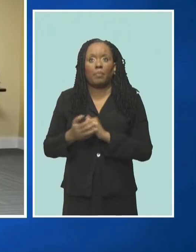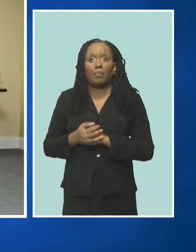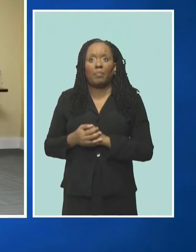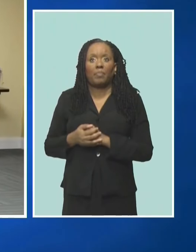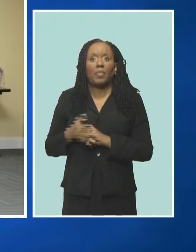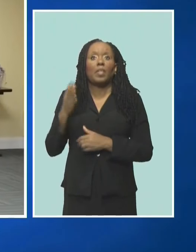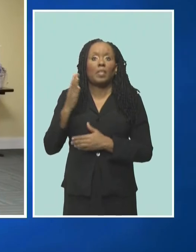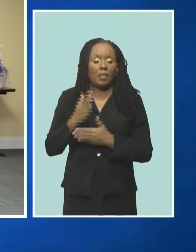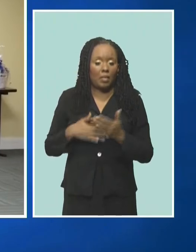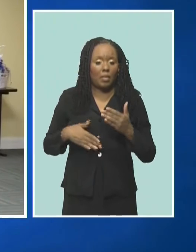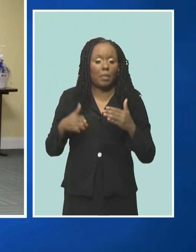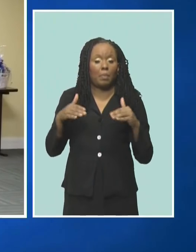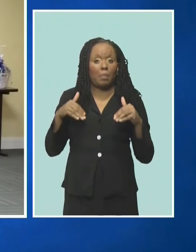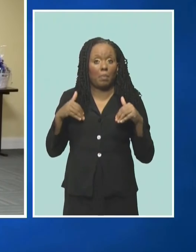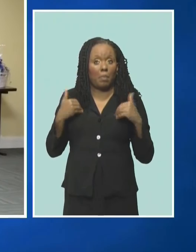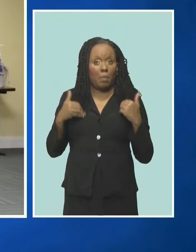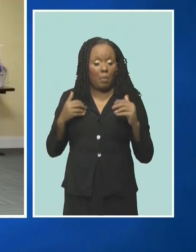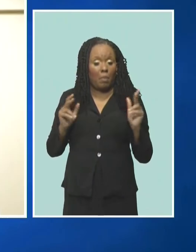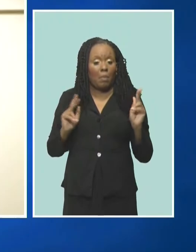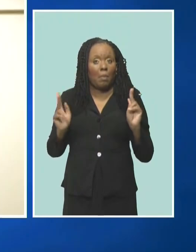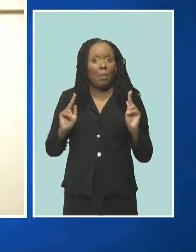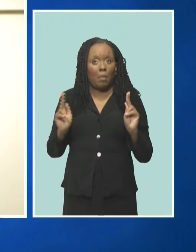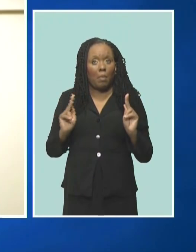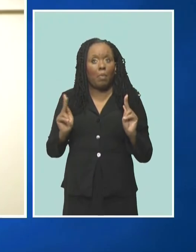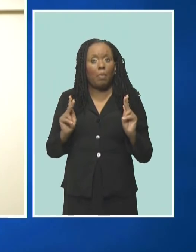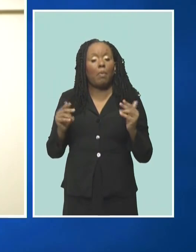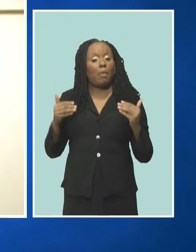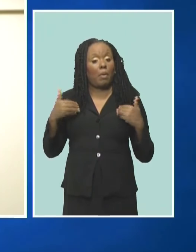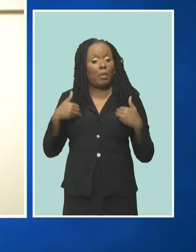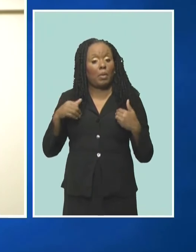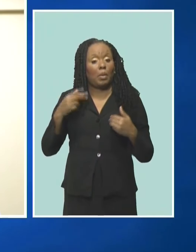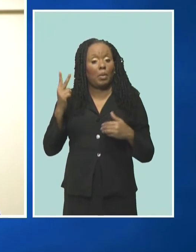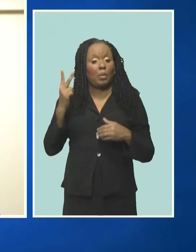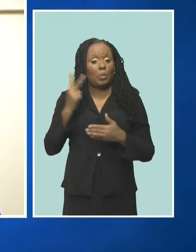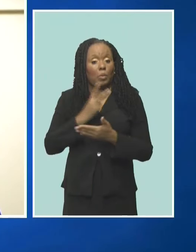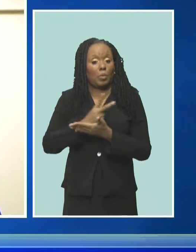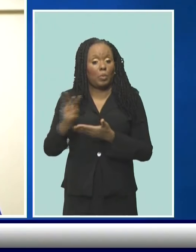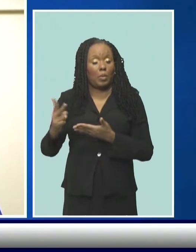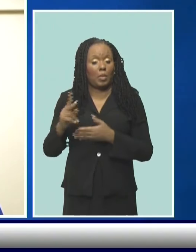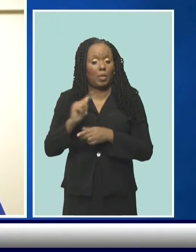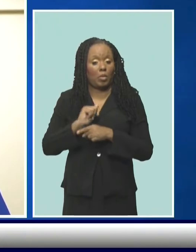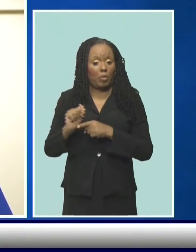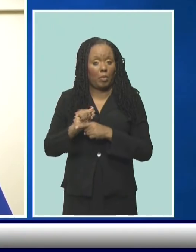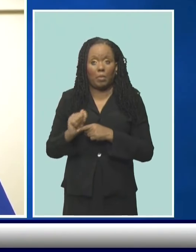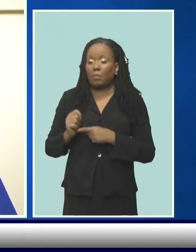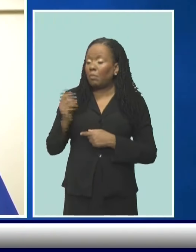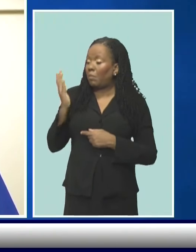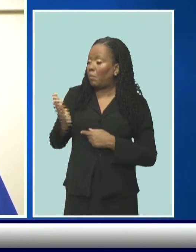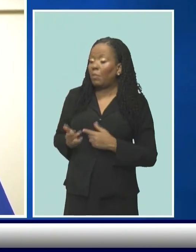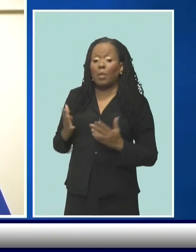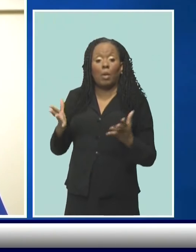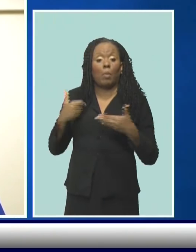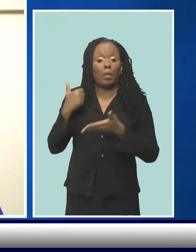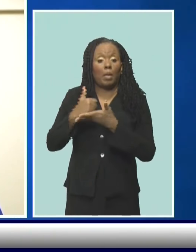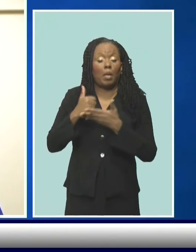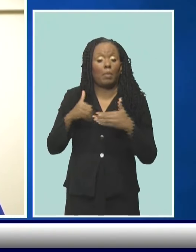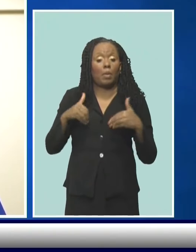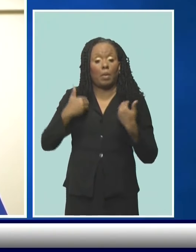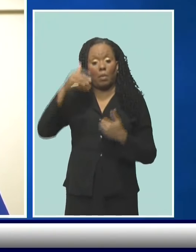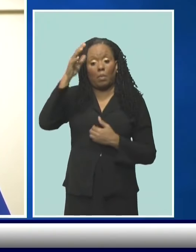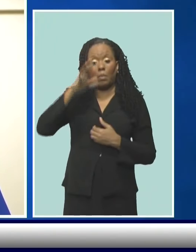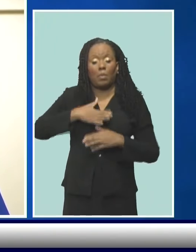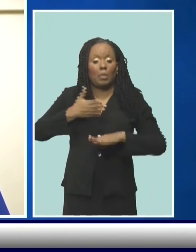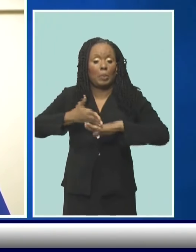to undergo the two-week training. Really, really want to help these young men to better themselves and to really,